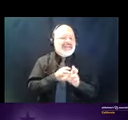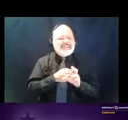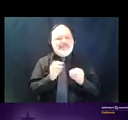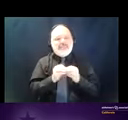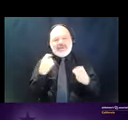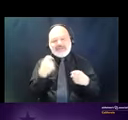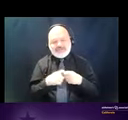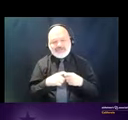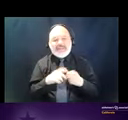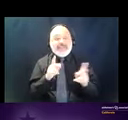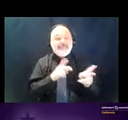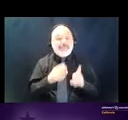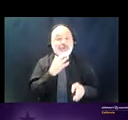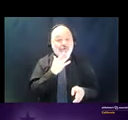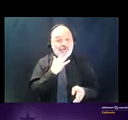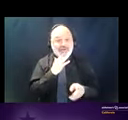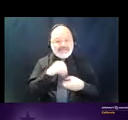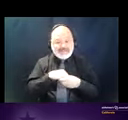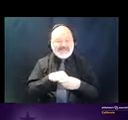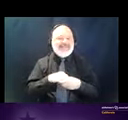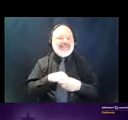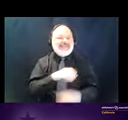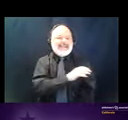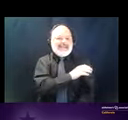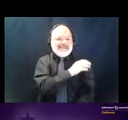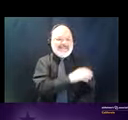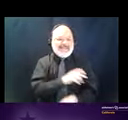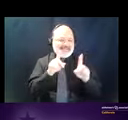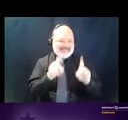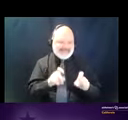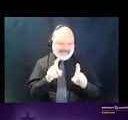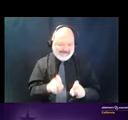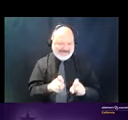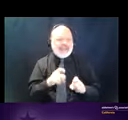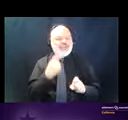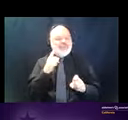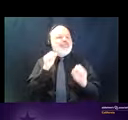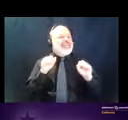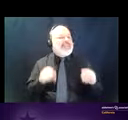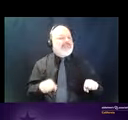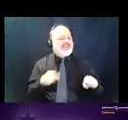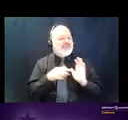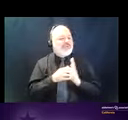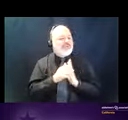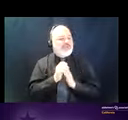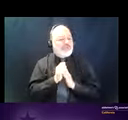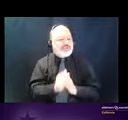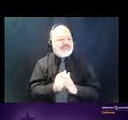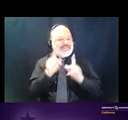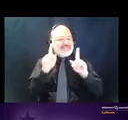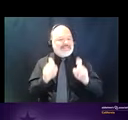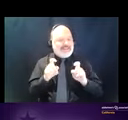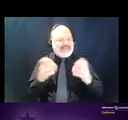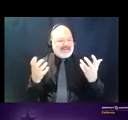color in clinical trials, which is very much needed, we can be able to reach our trial match through